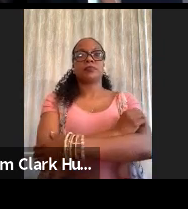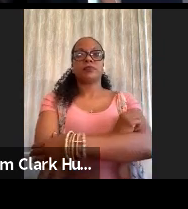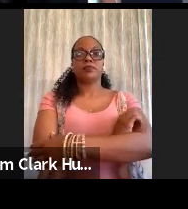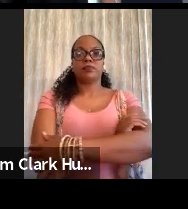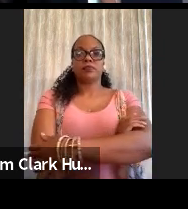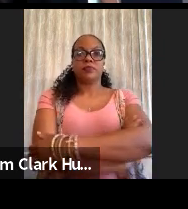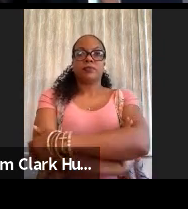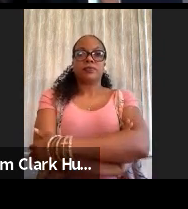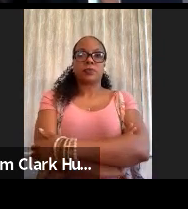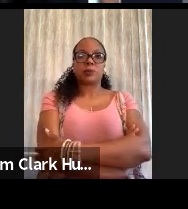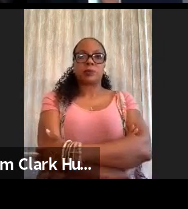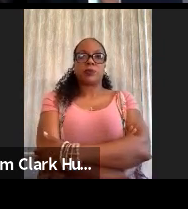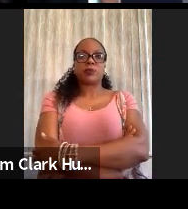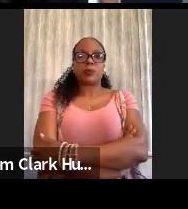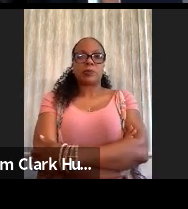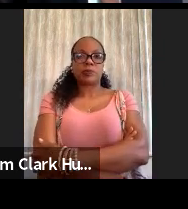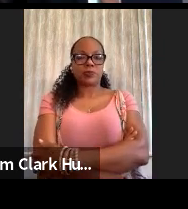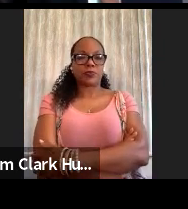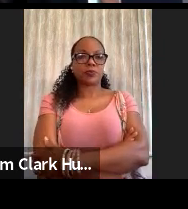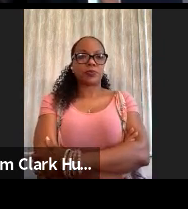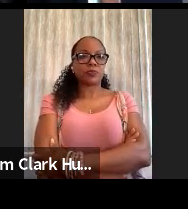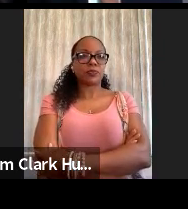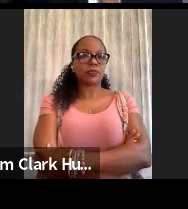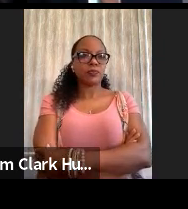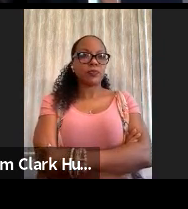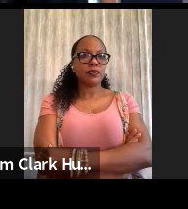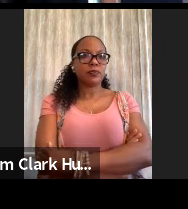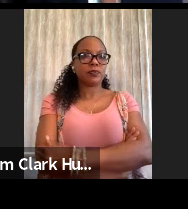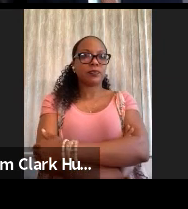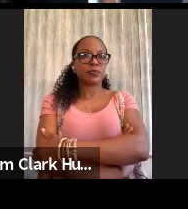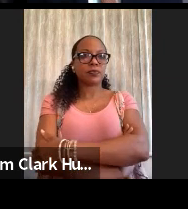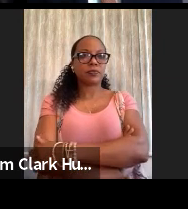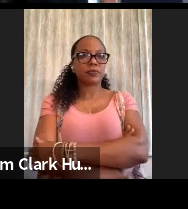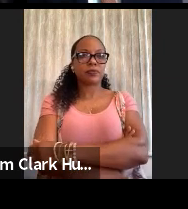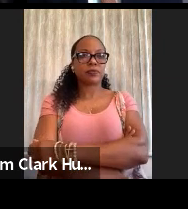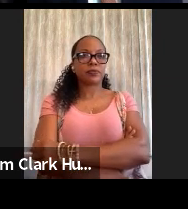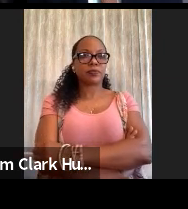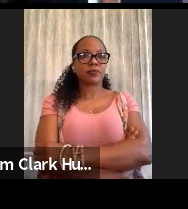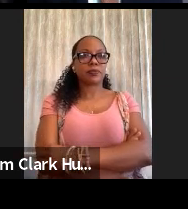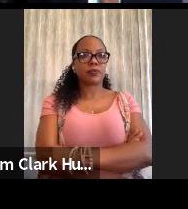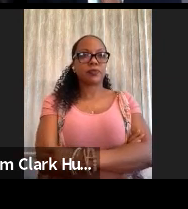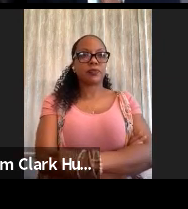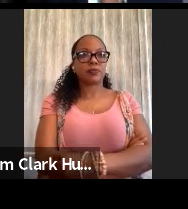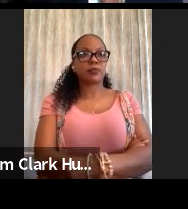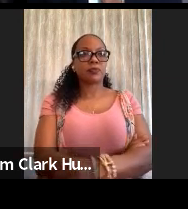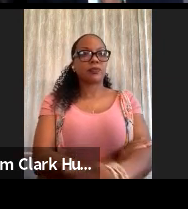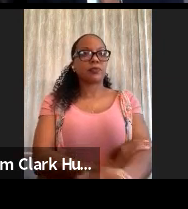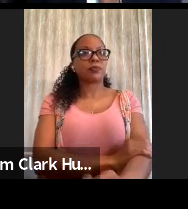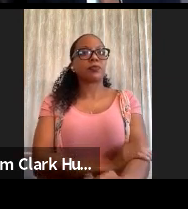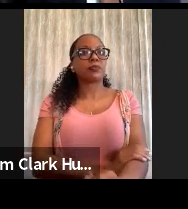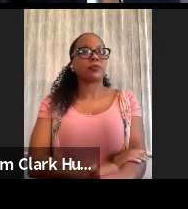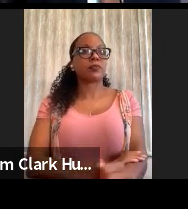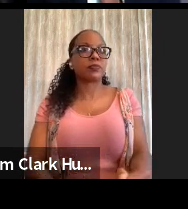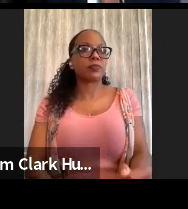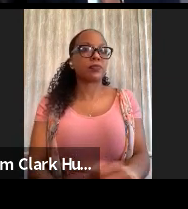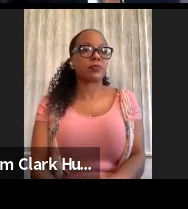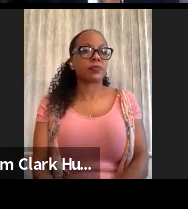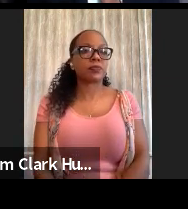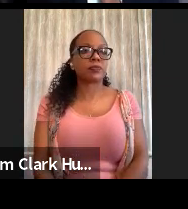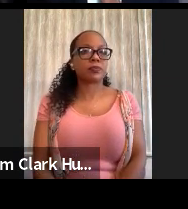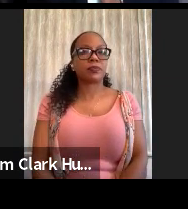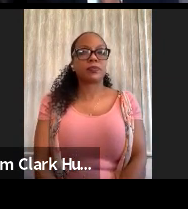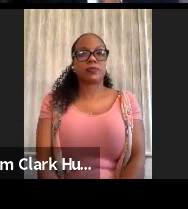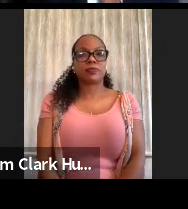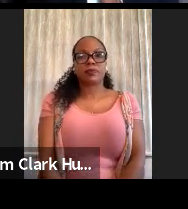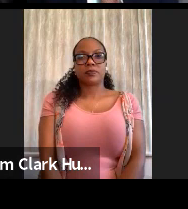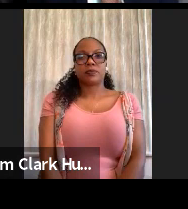will advertise, and we've appropriated a table of organization. There'll be 2 more of those